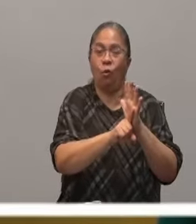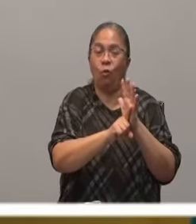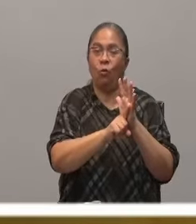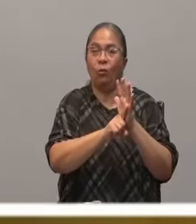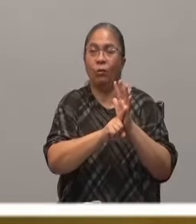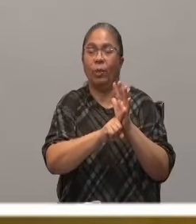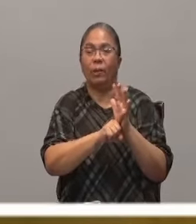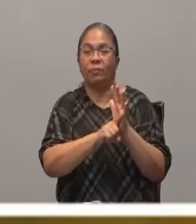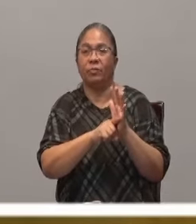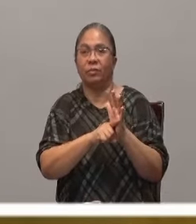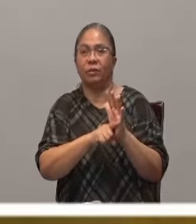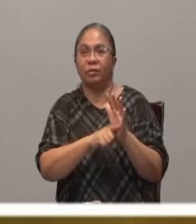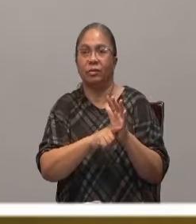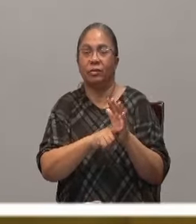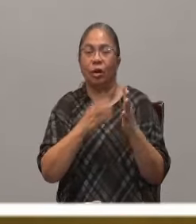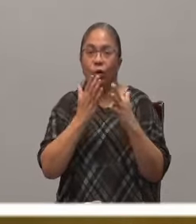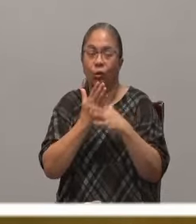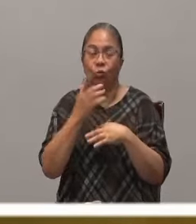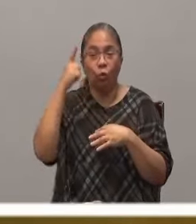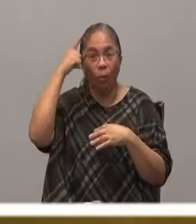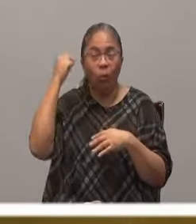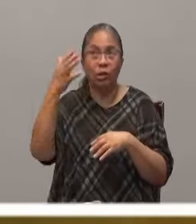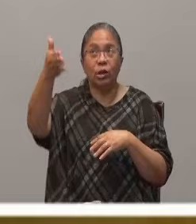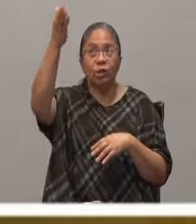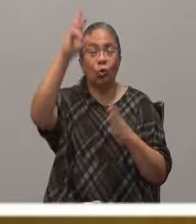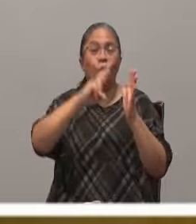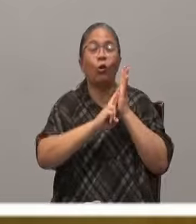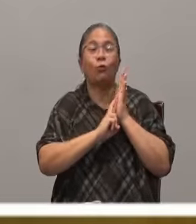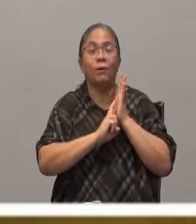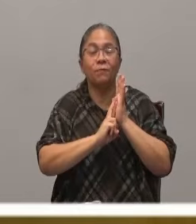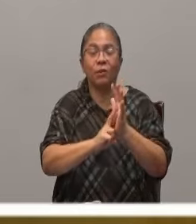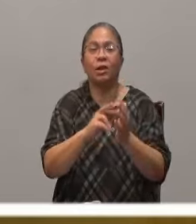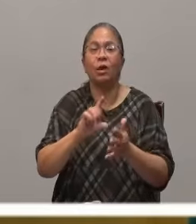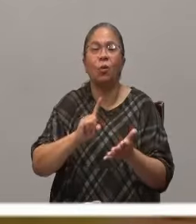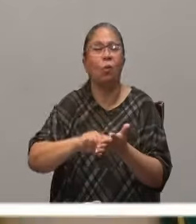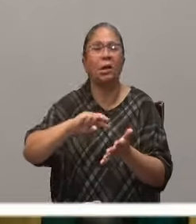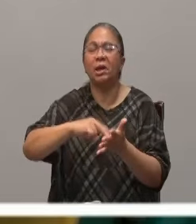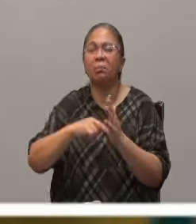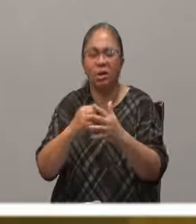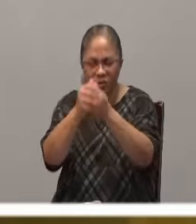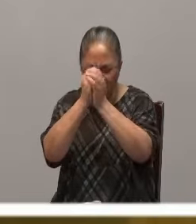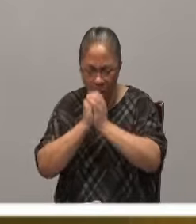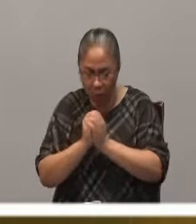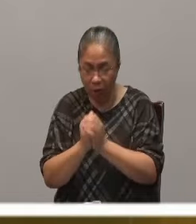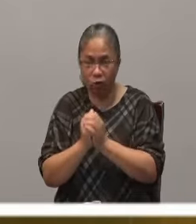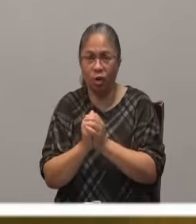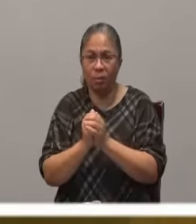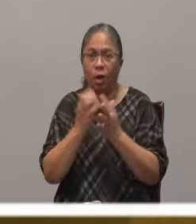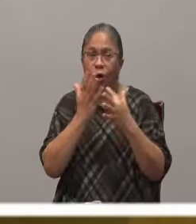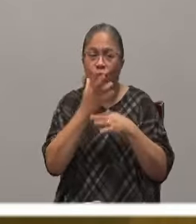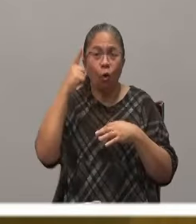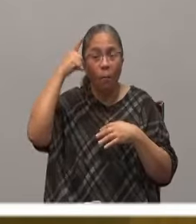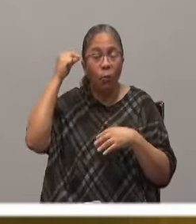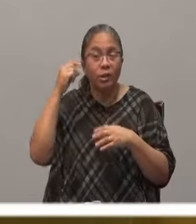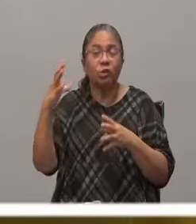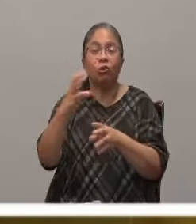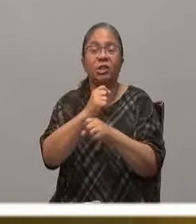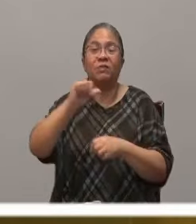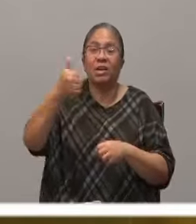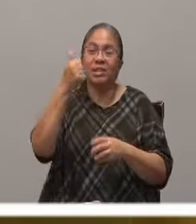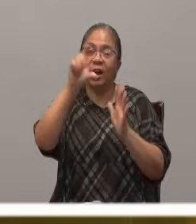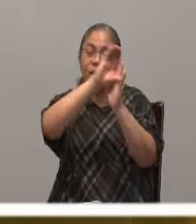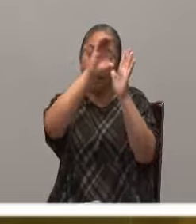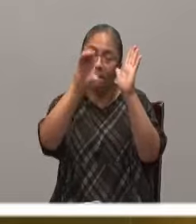morality. Through Moses, God revealed what true worship was. Through Moses, they received the Ten Commandments.